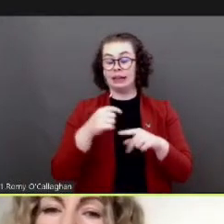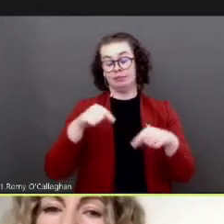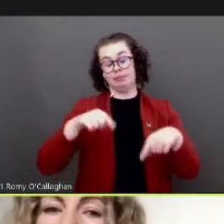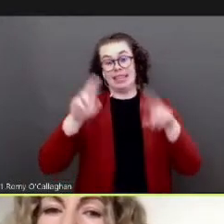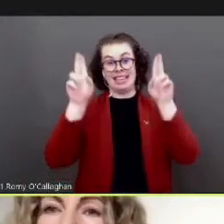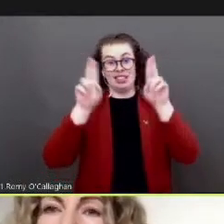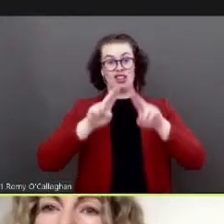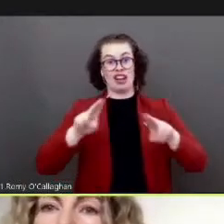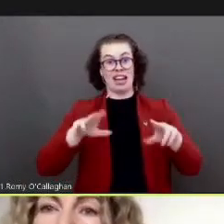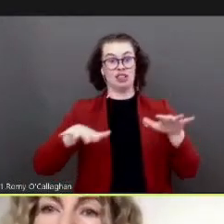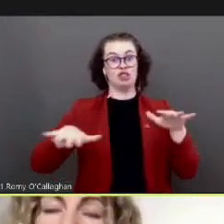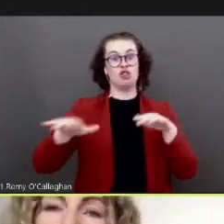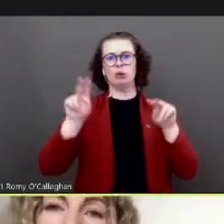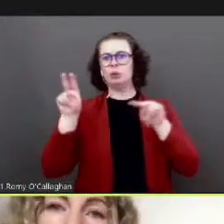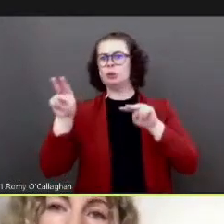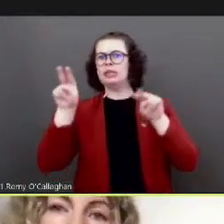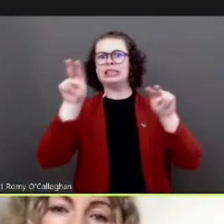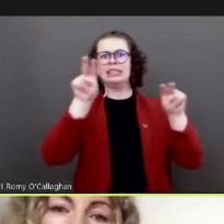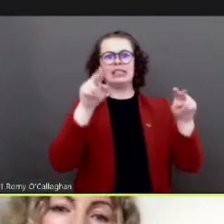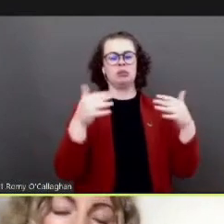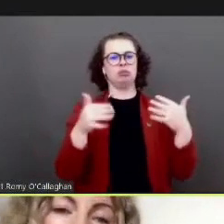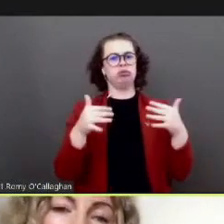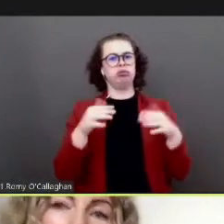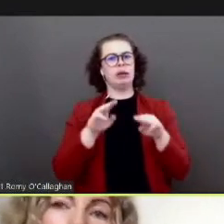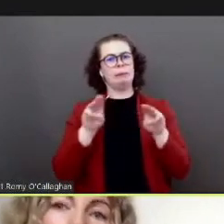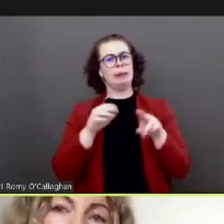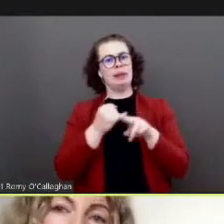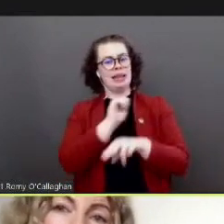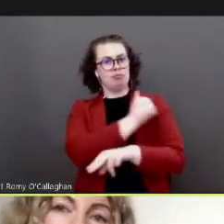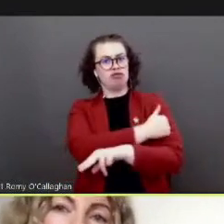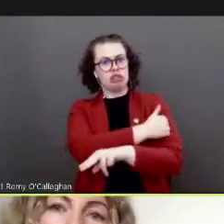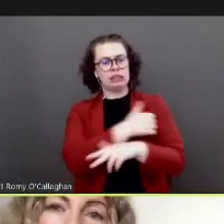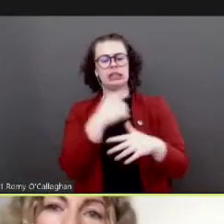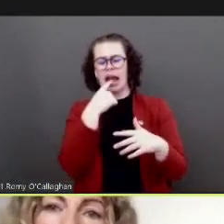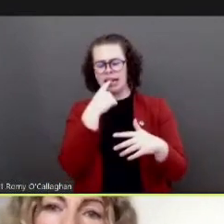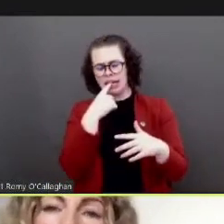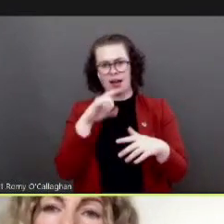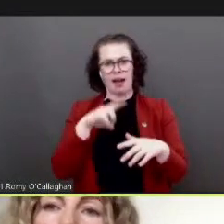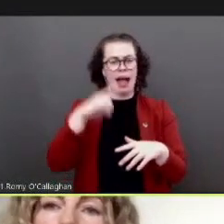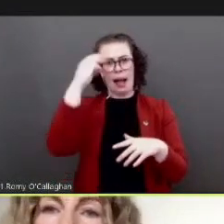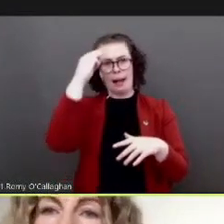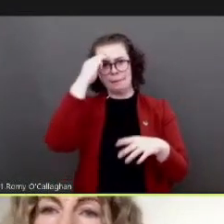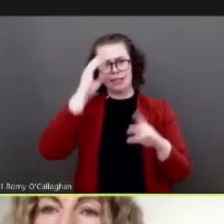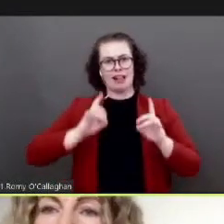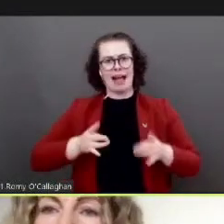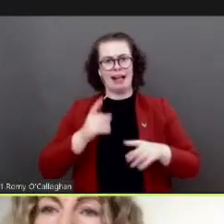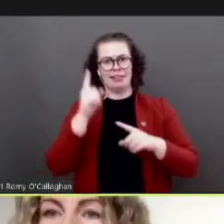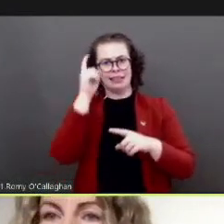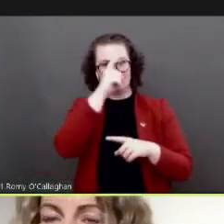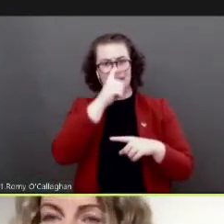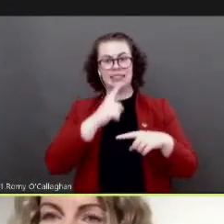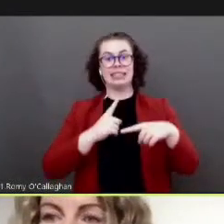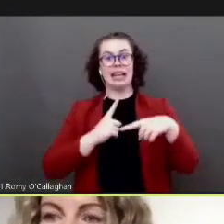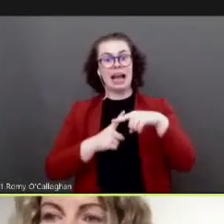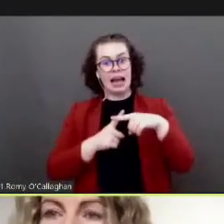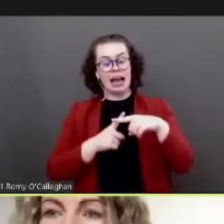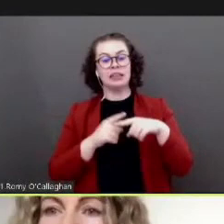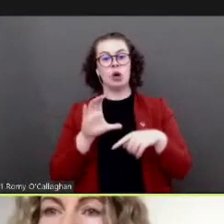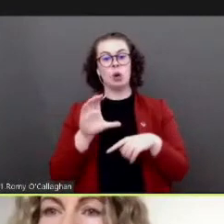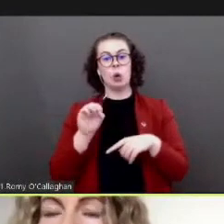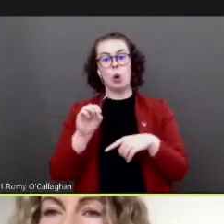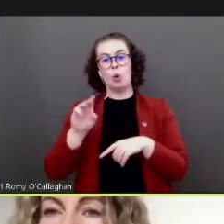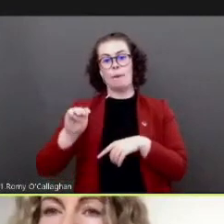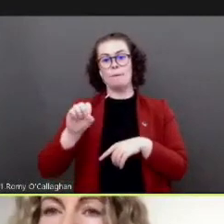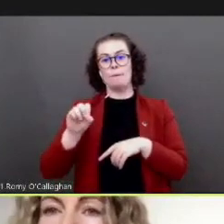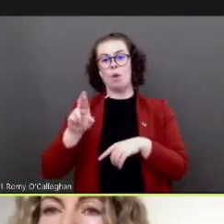where people are presenting not just with a high level of mental health difficulties, but also to a high level of comorbid presentations.